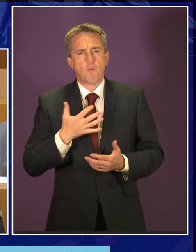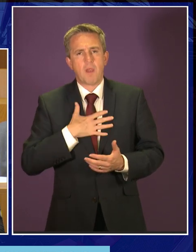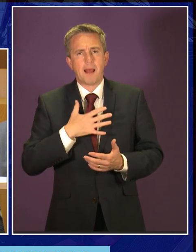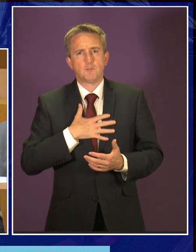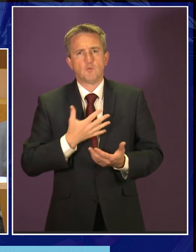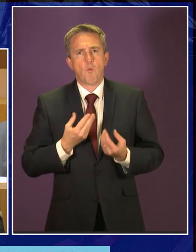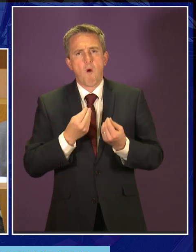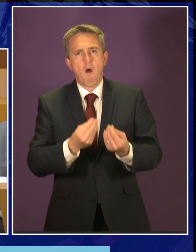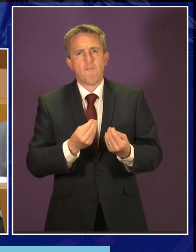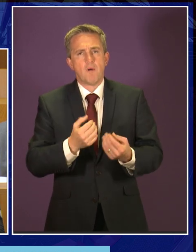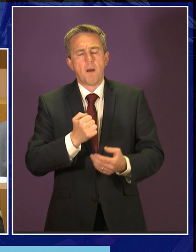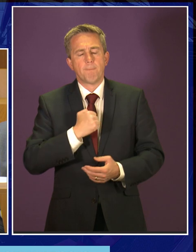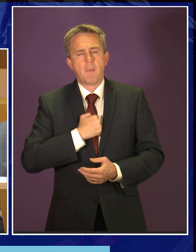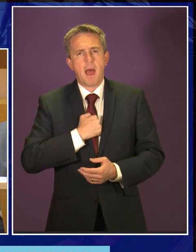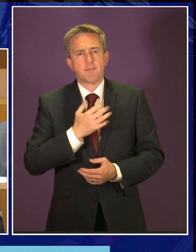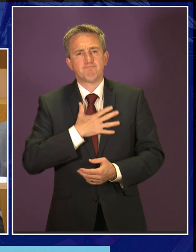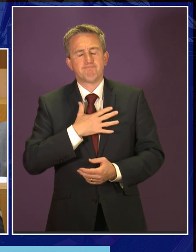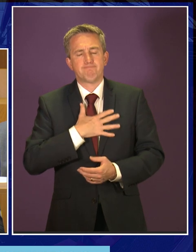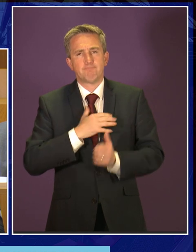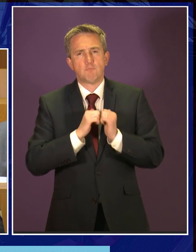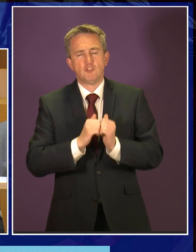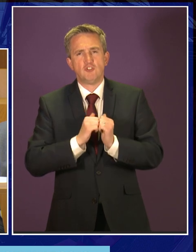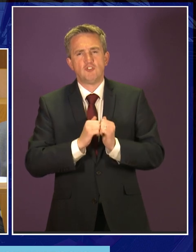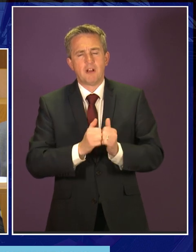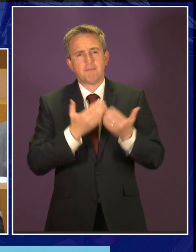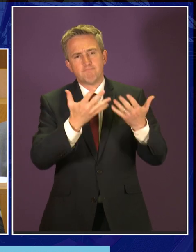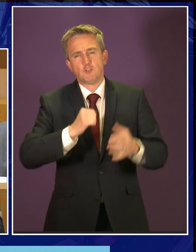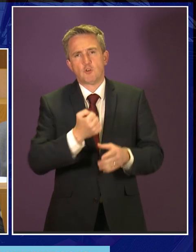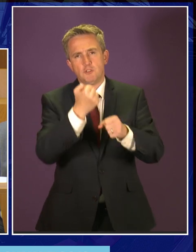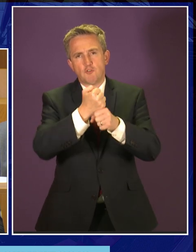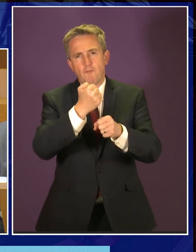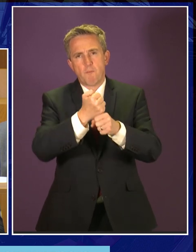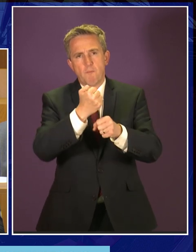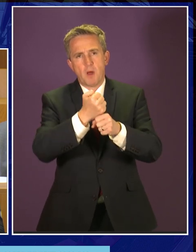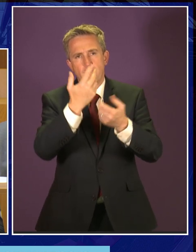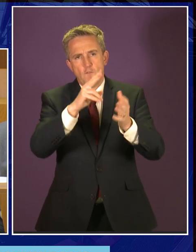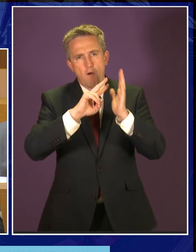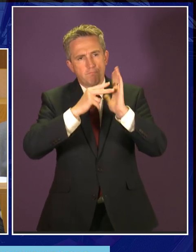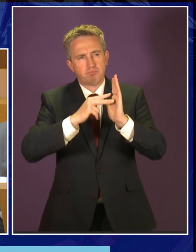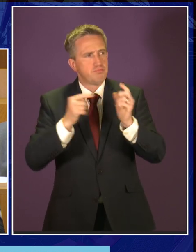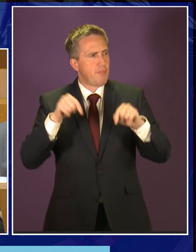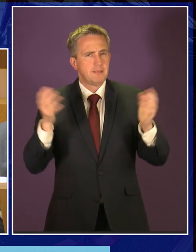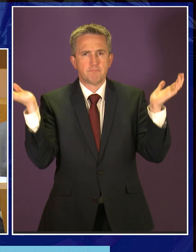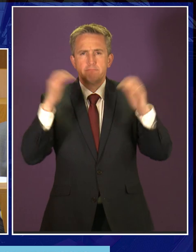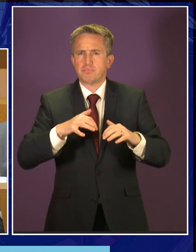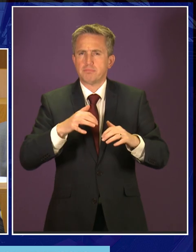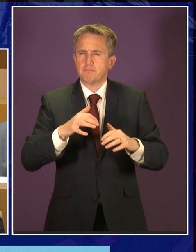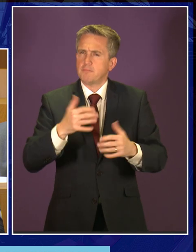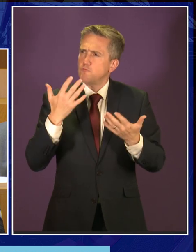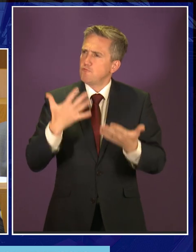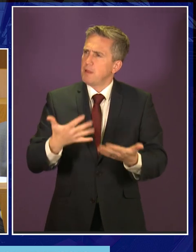sincere gratitude to the Scottish government and the parliament for the successful organizations of